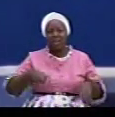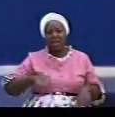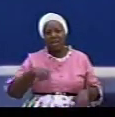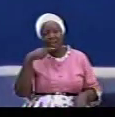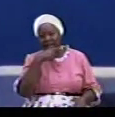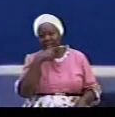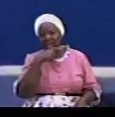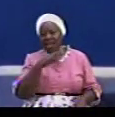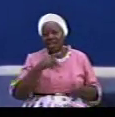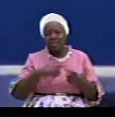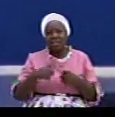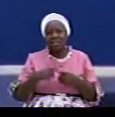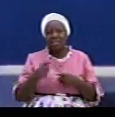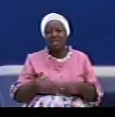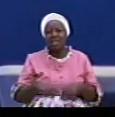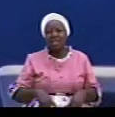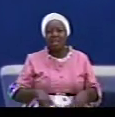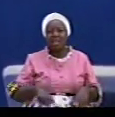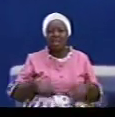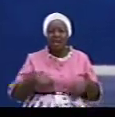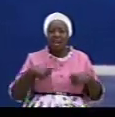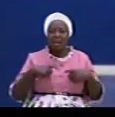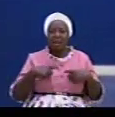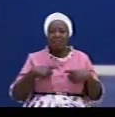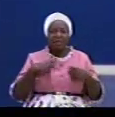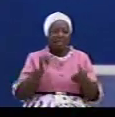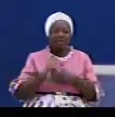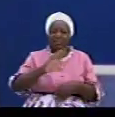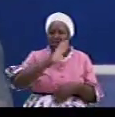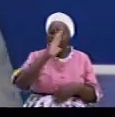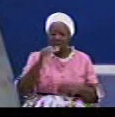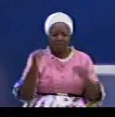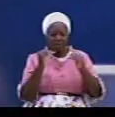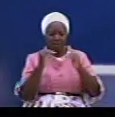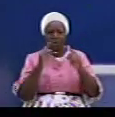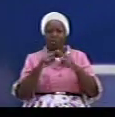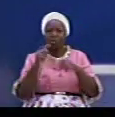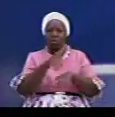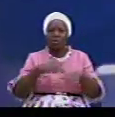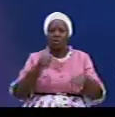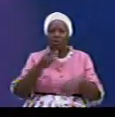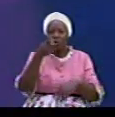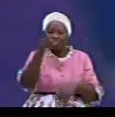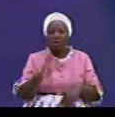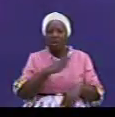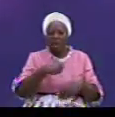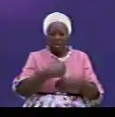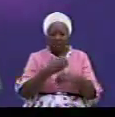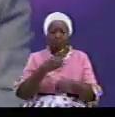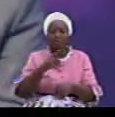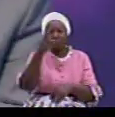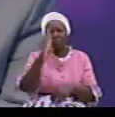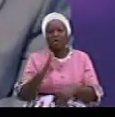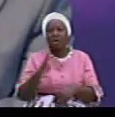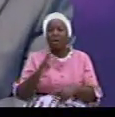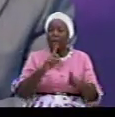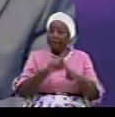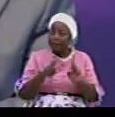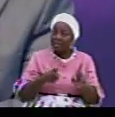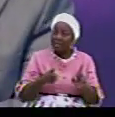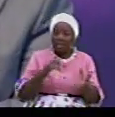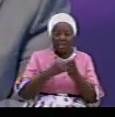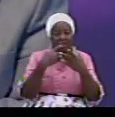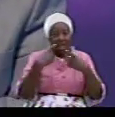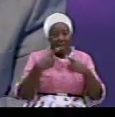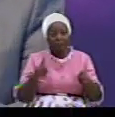not match up to the calling of God and creation of God. But it happened to